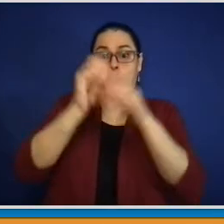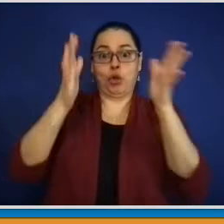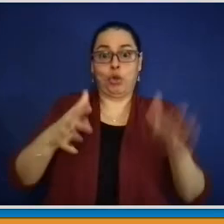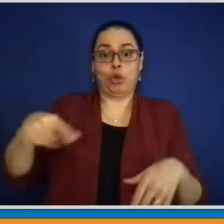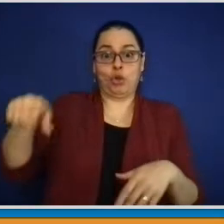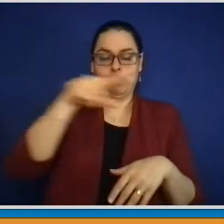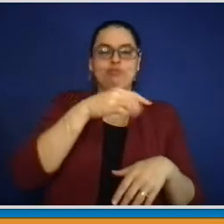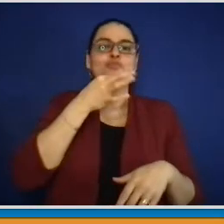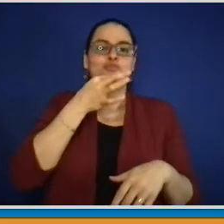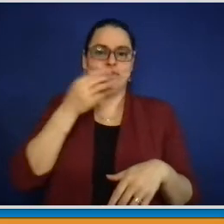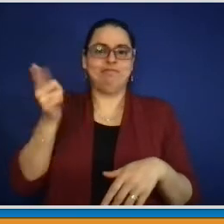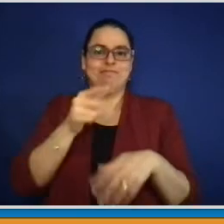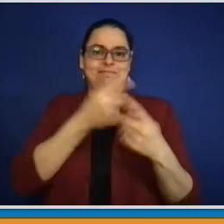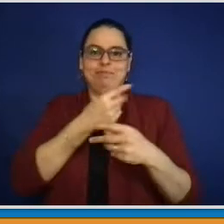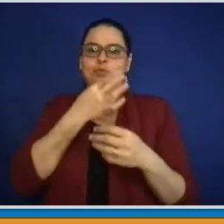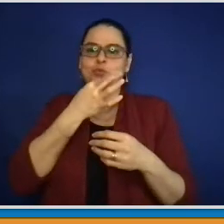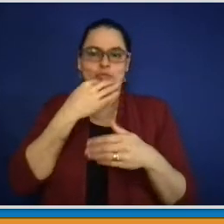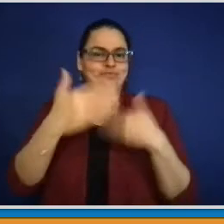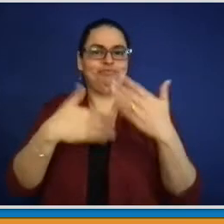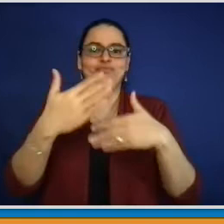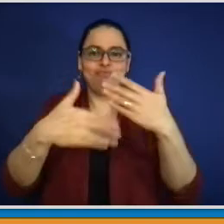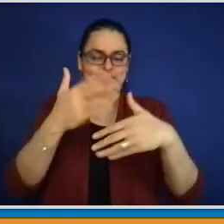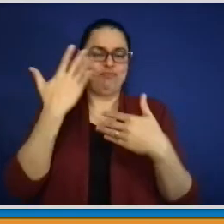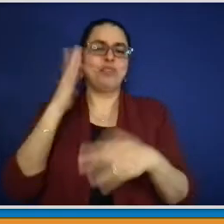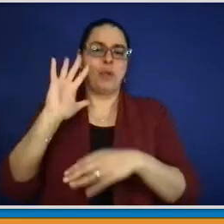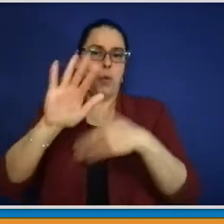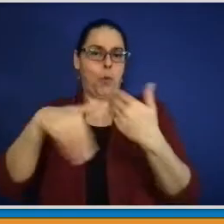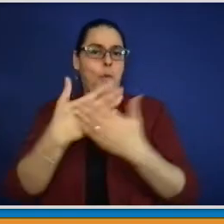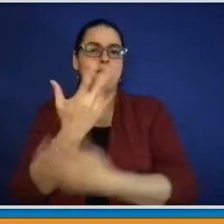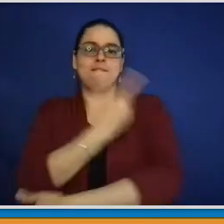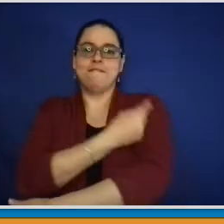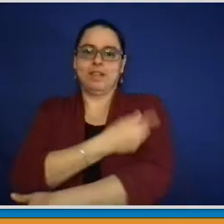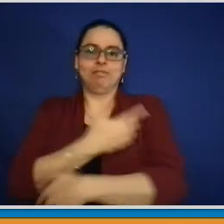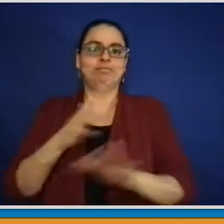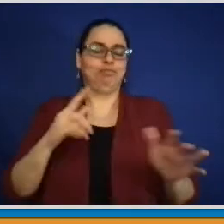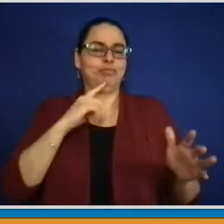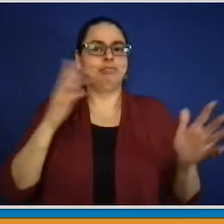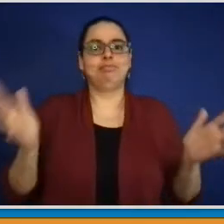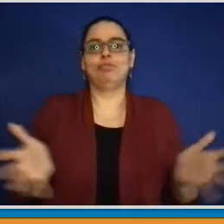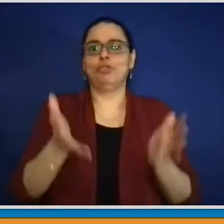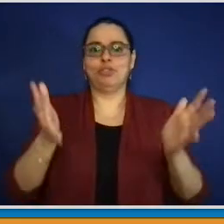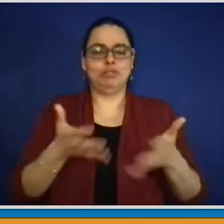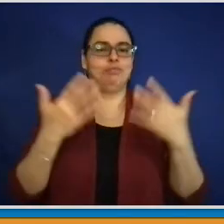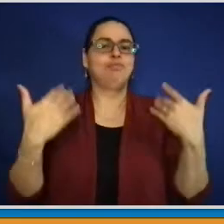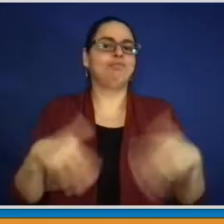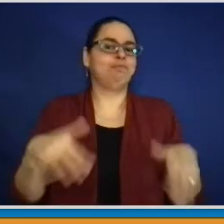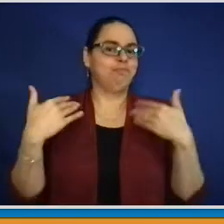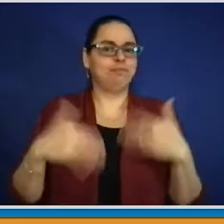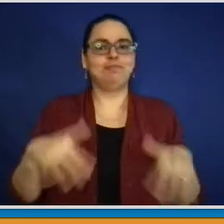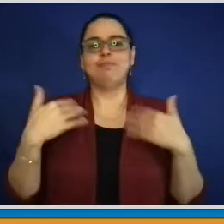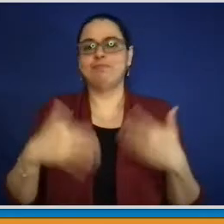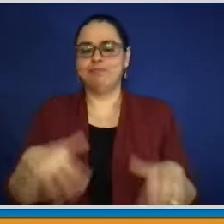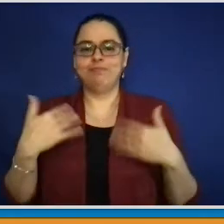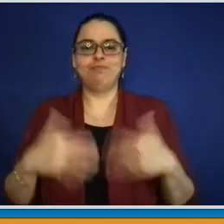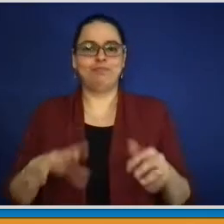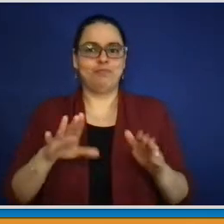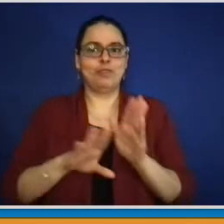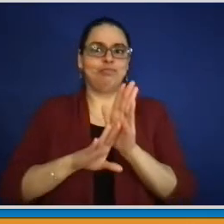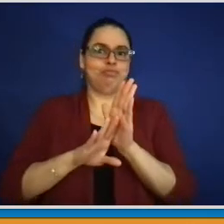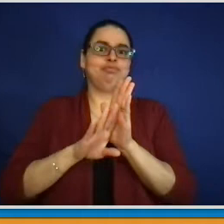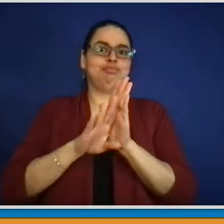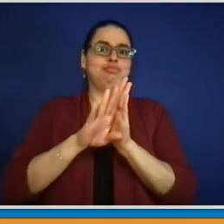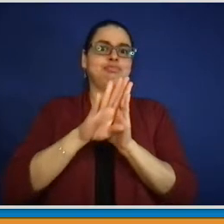for the village. As I said, Ardsley is a small village, so our resources are a little less than